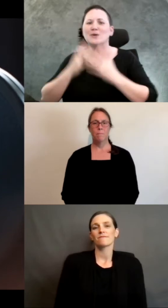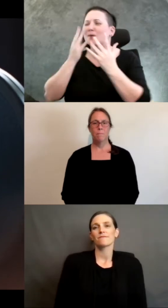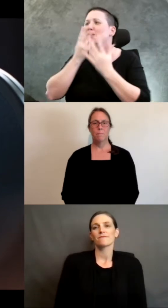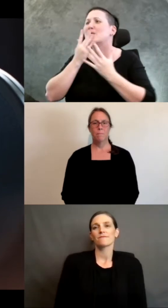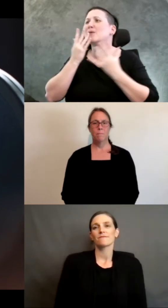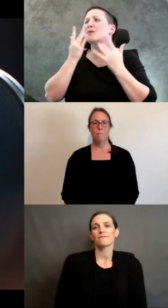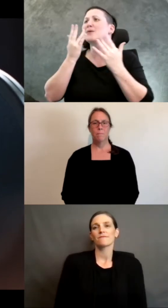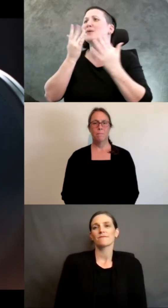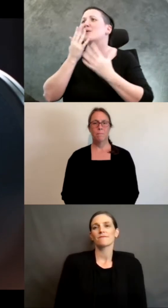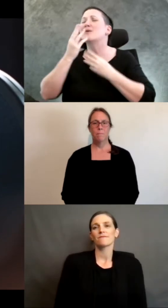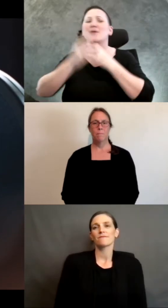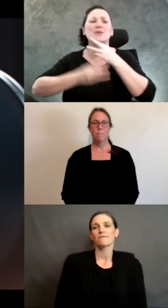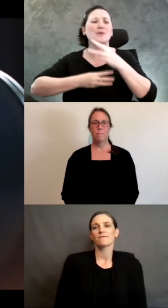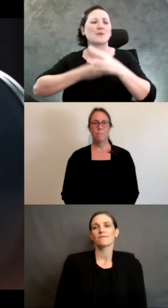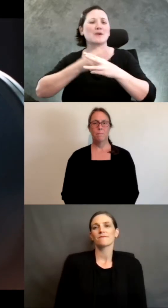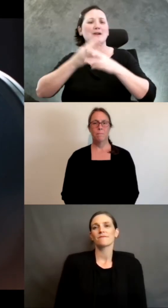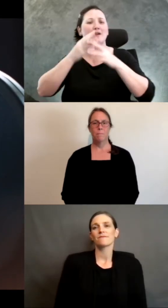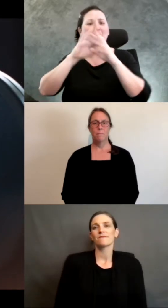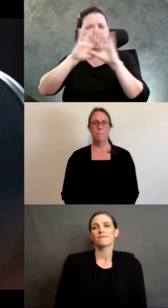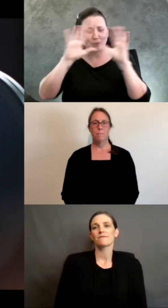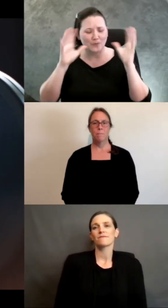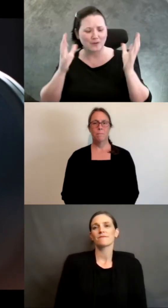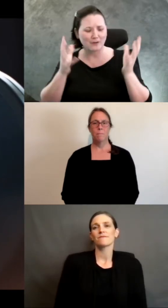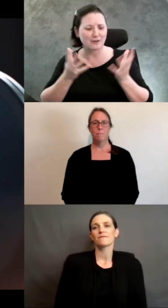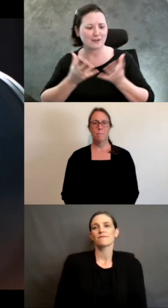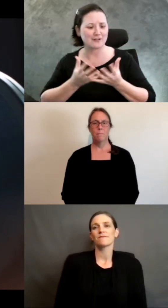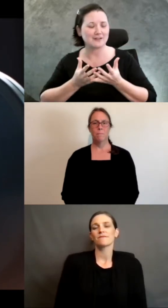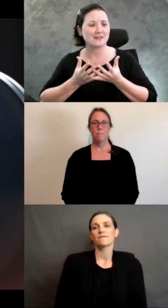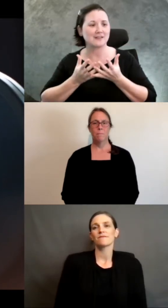Ooh, the world, the world.